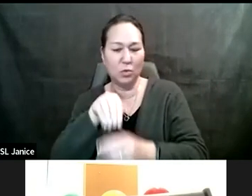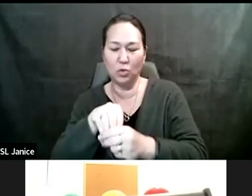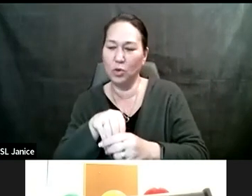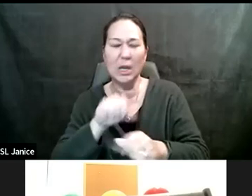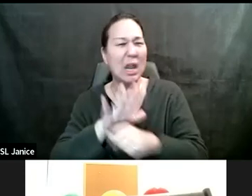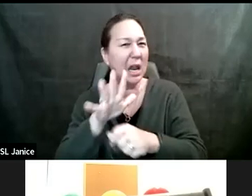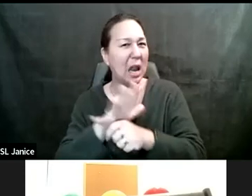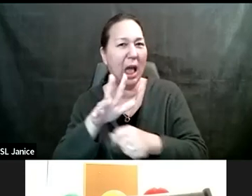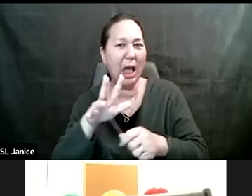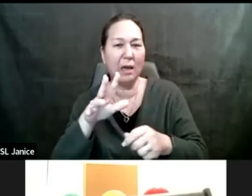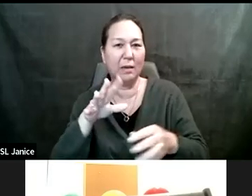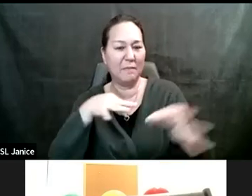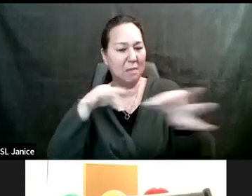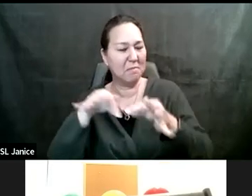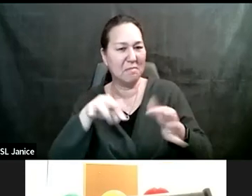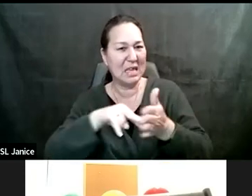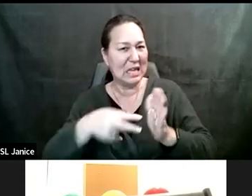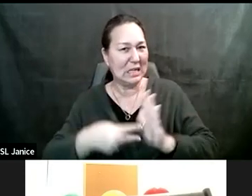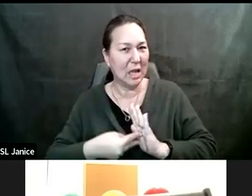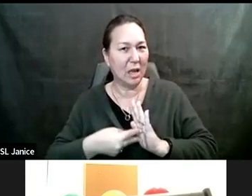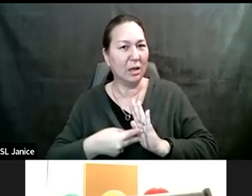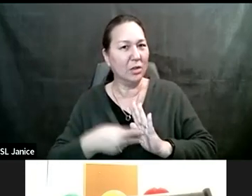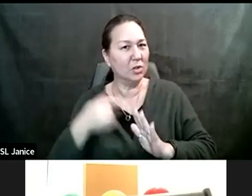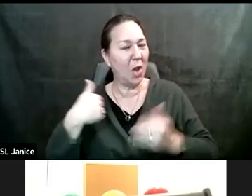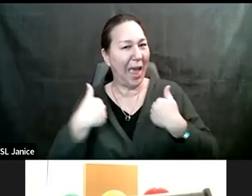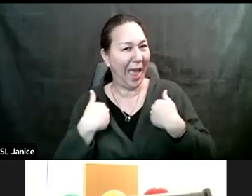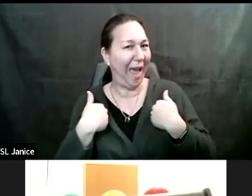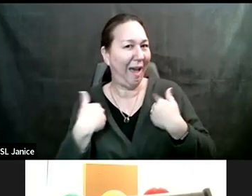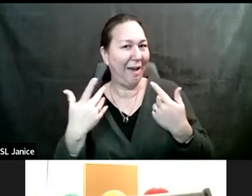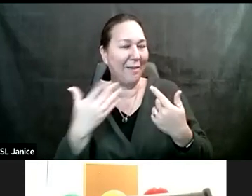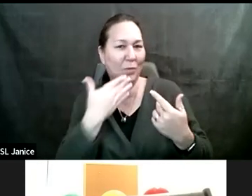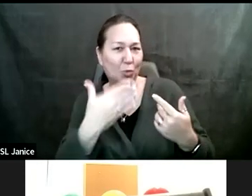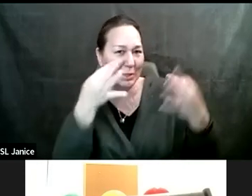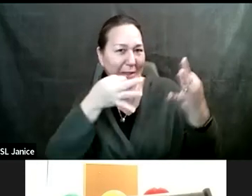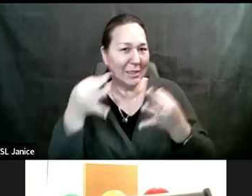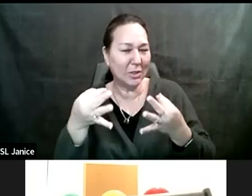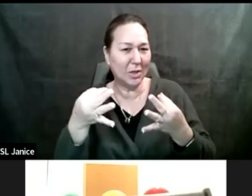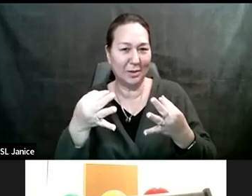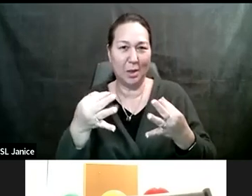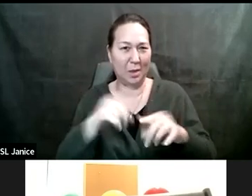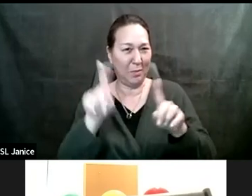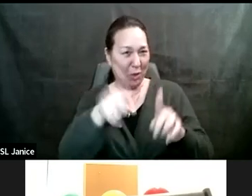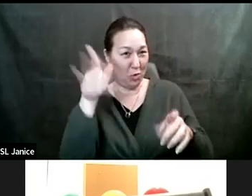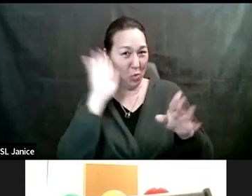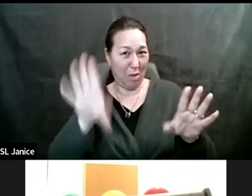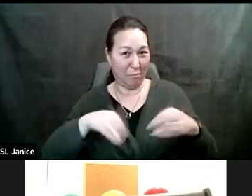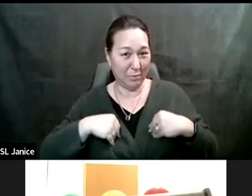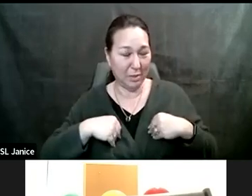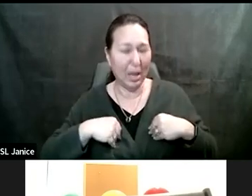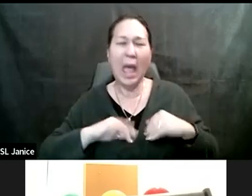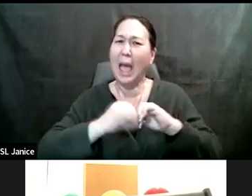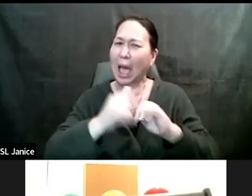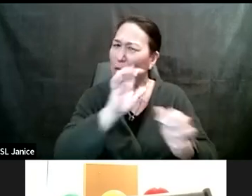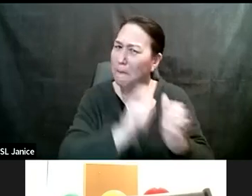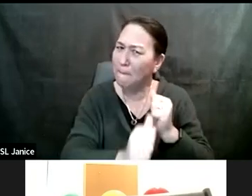details to make informed decisions yet more than likely you will pass it how can you as a school Committee Member think it is okay to pass something